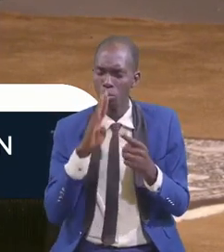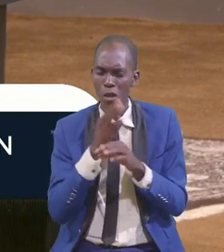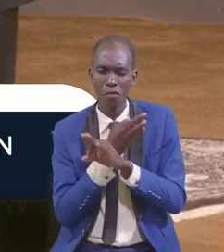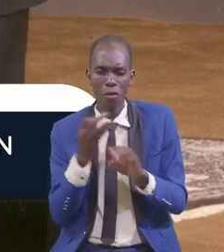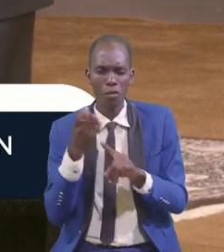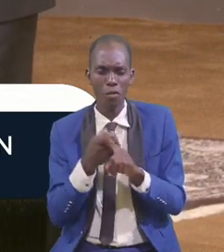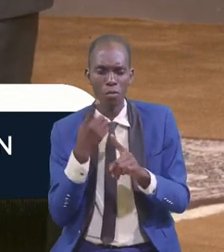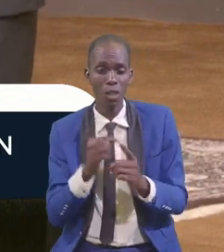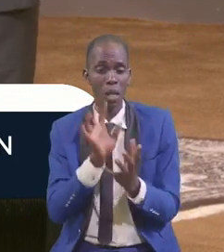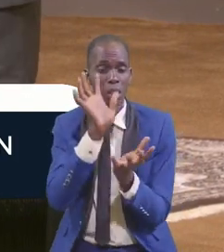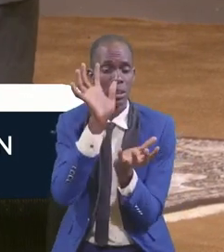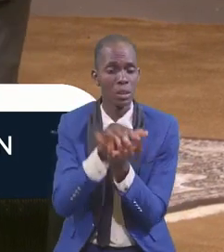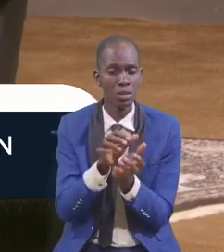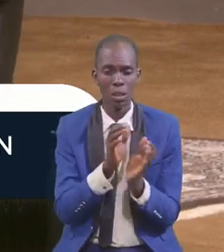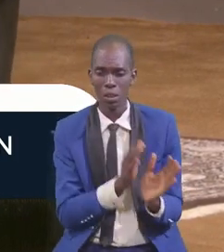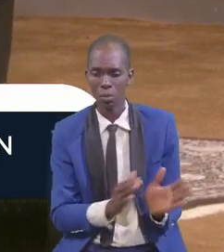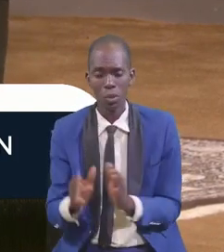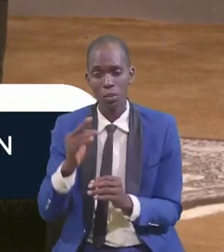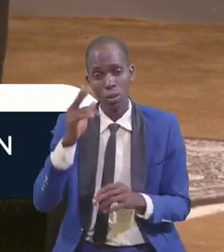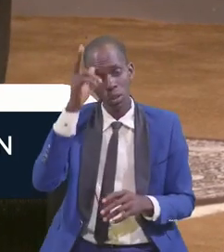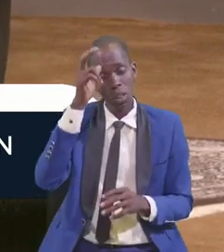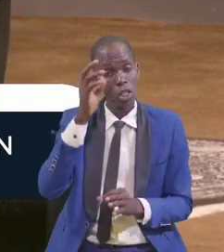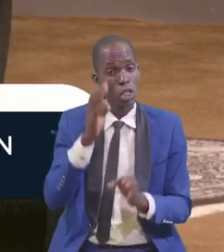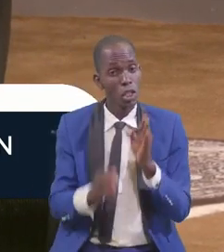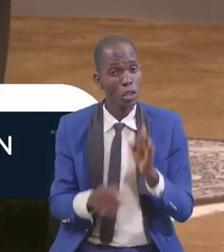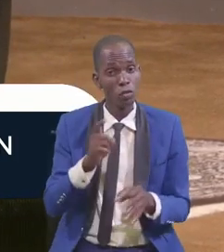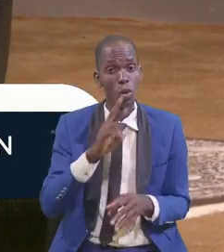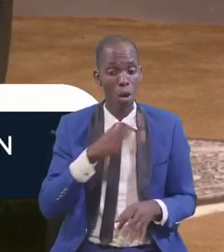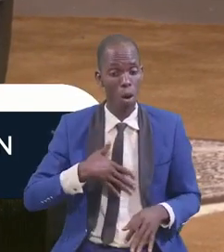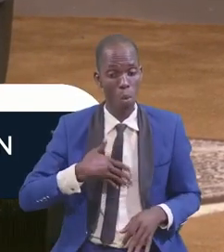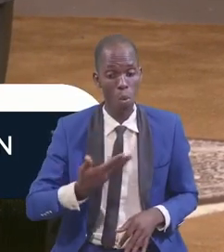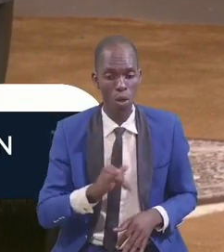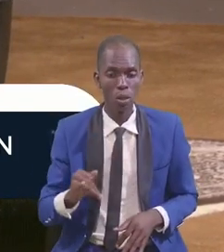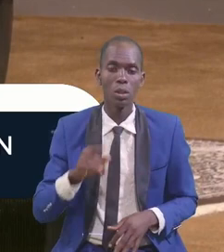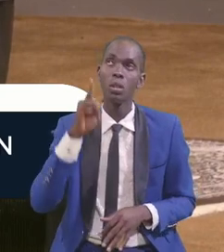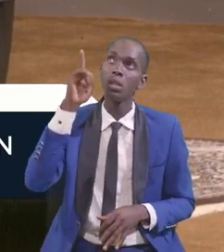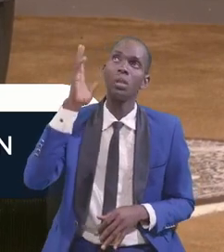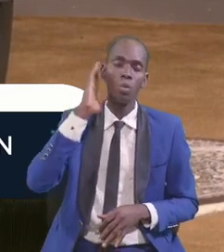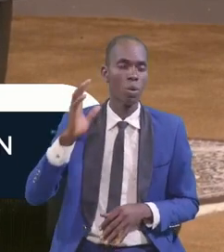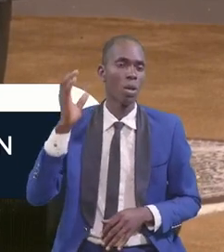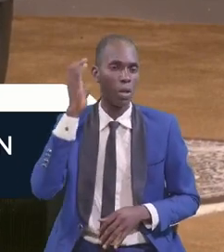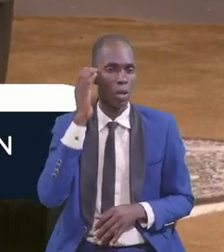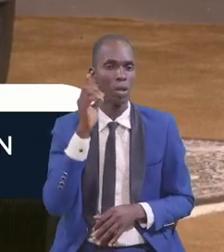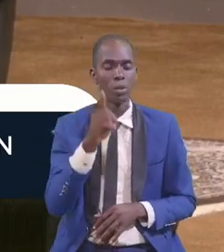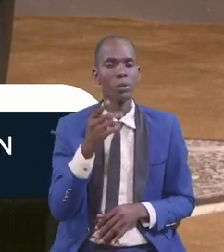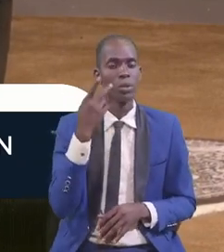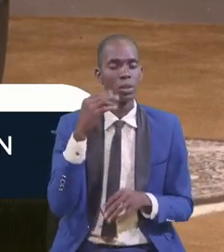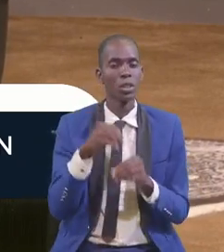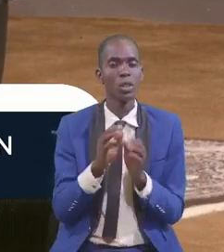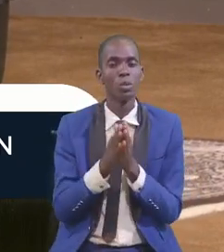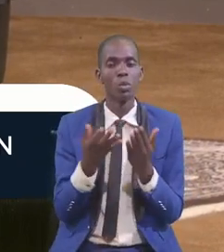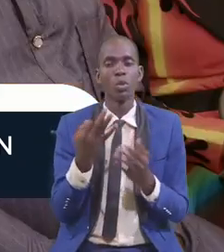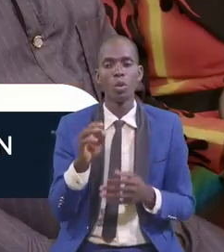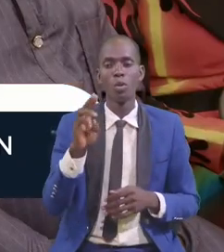devil. If you're willing, it will be so. Matthew chapter 26, verse 41.